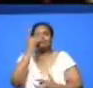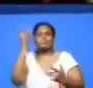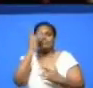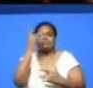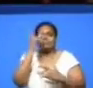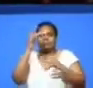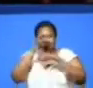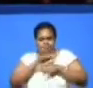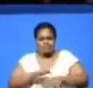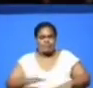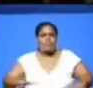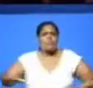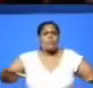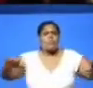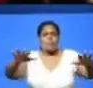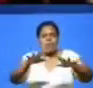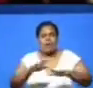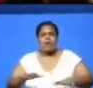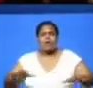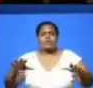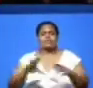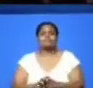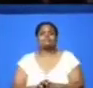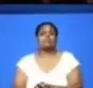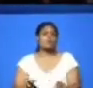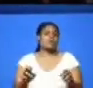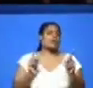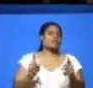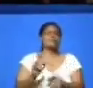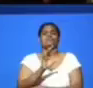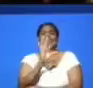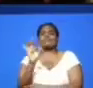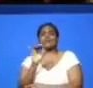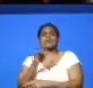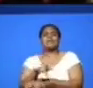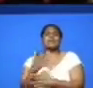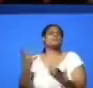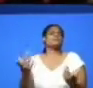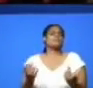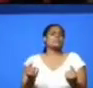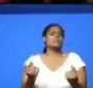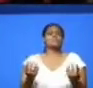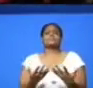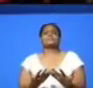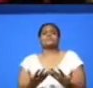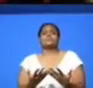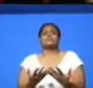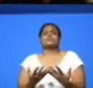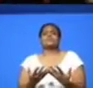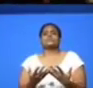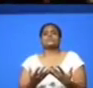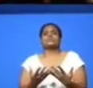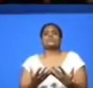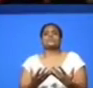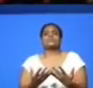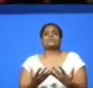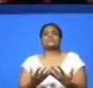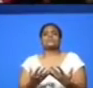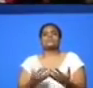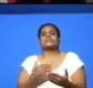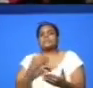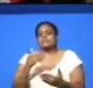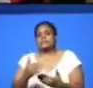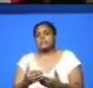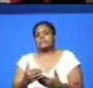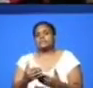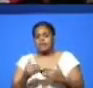on the land. When I get back on Friday night, I'll pick up the next half of our chapter. I'll tell you about